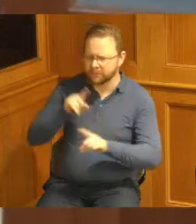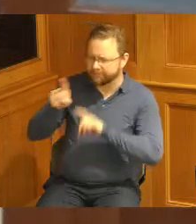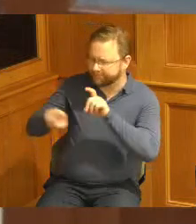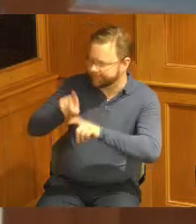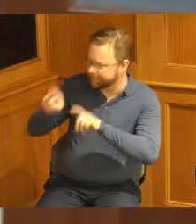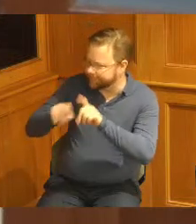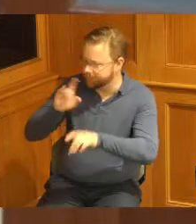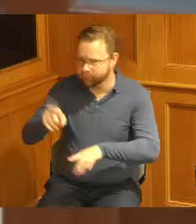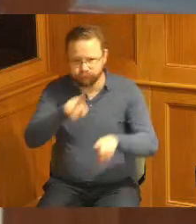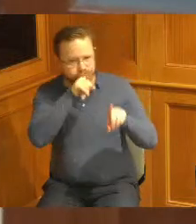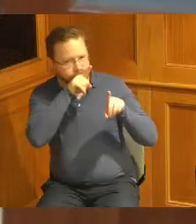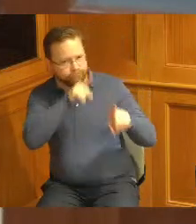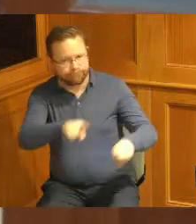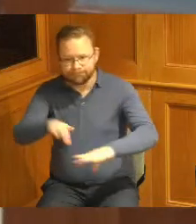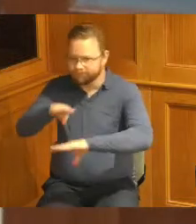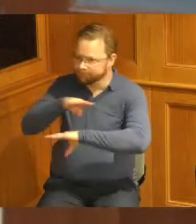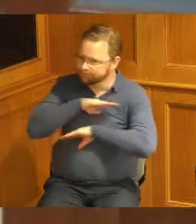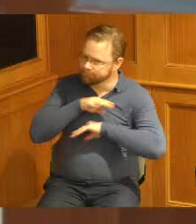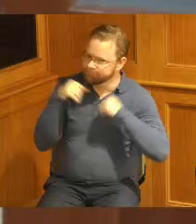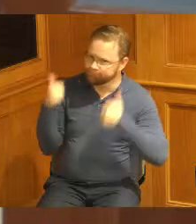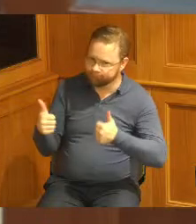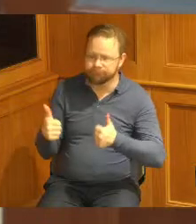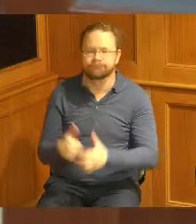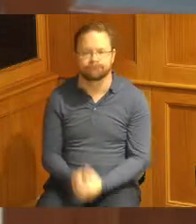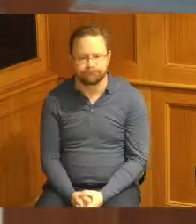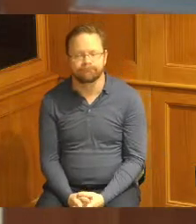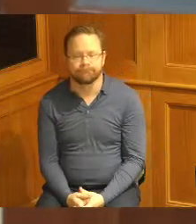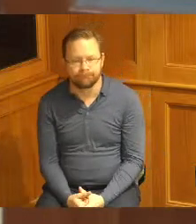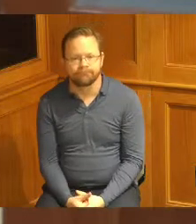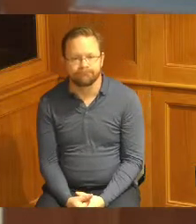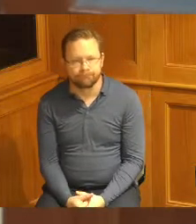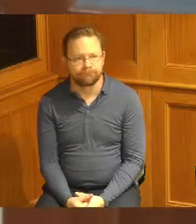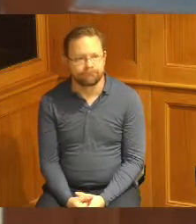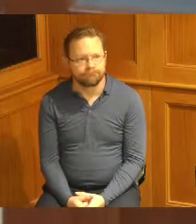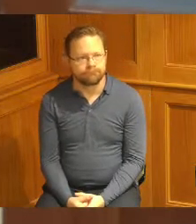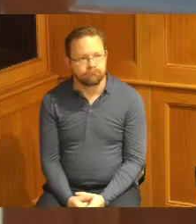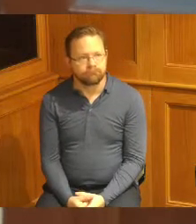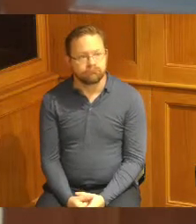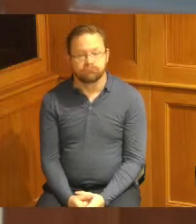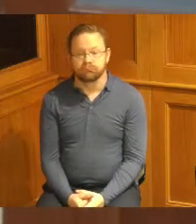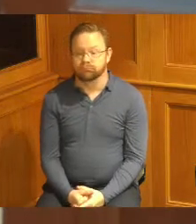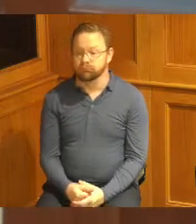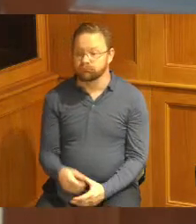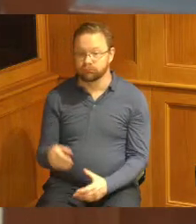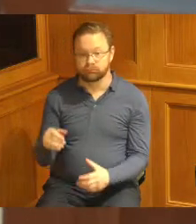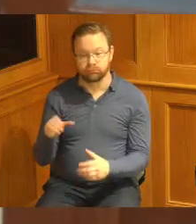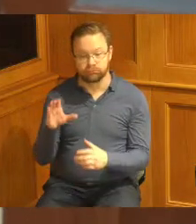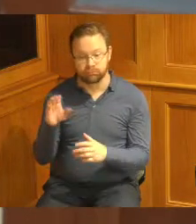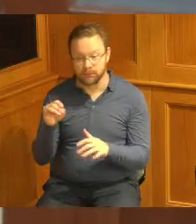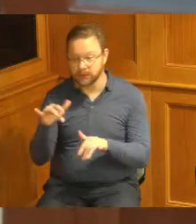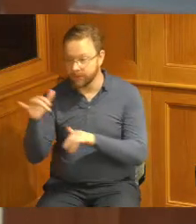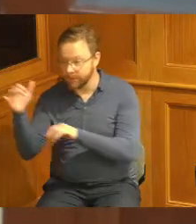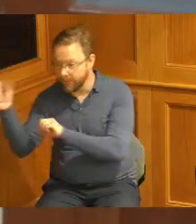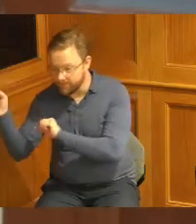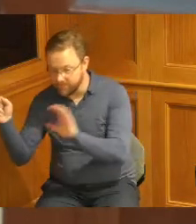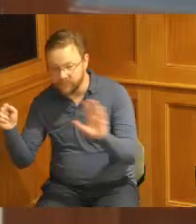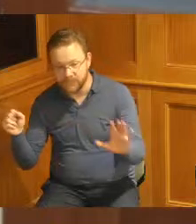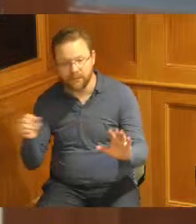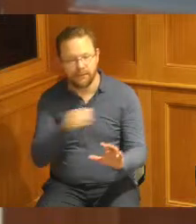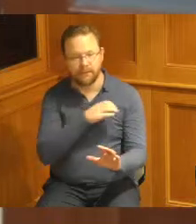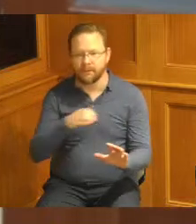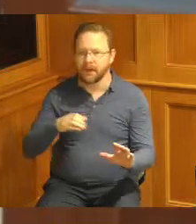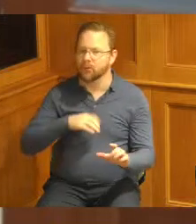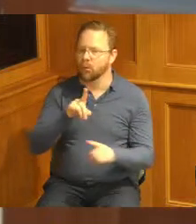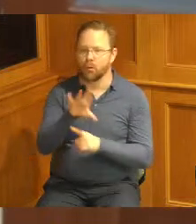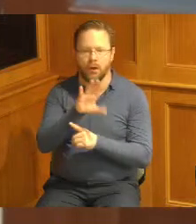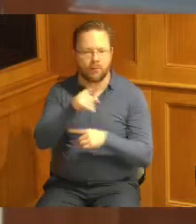they had regarding the project. And when they left, there was a